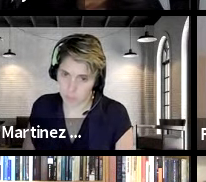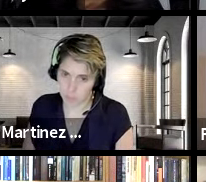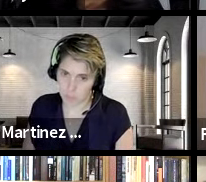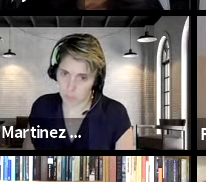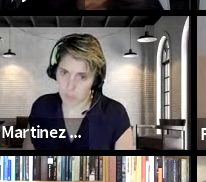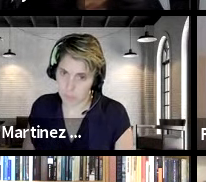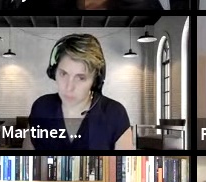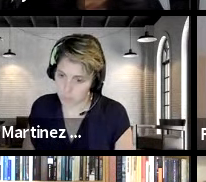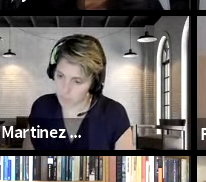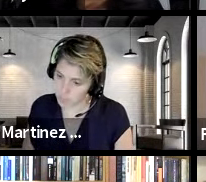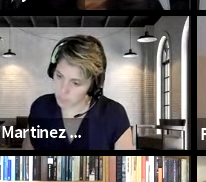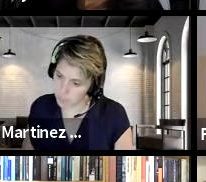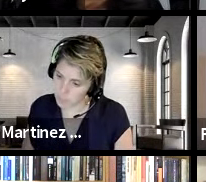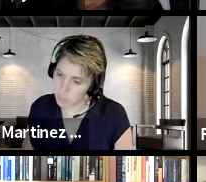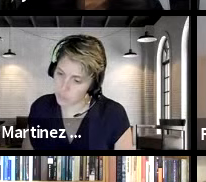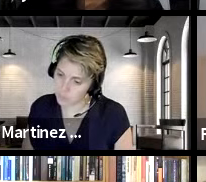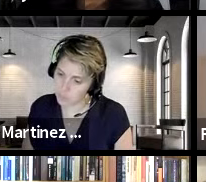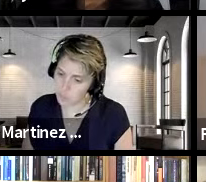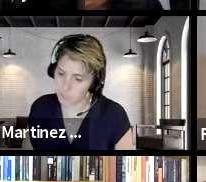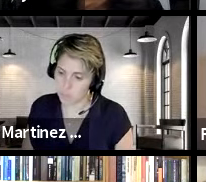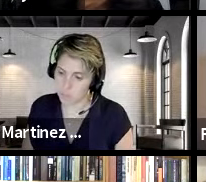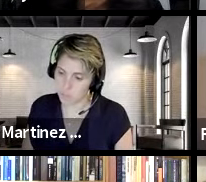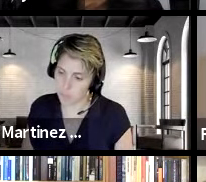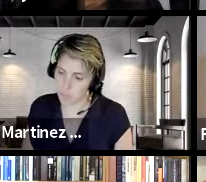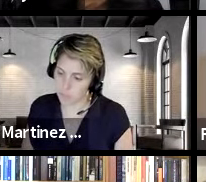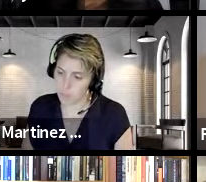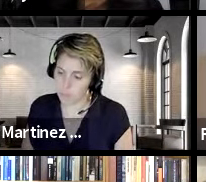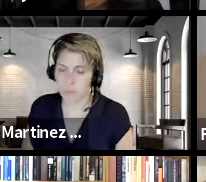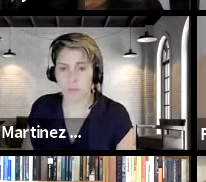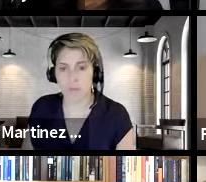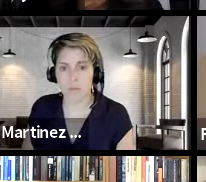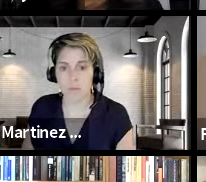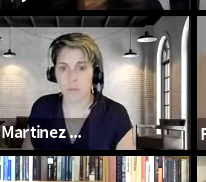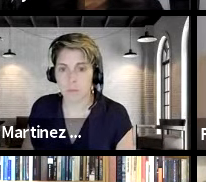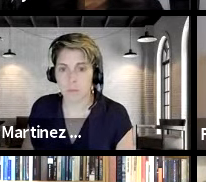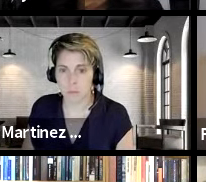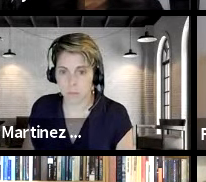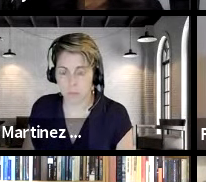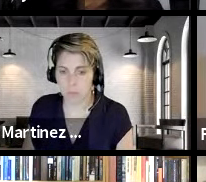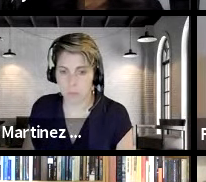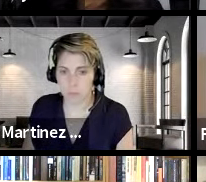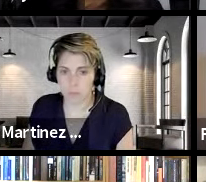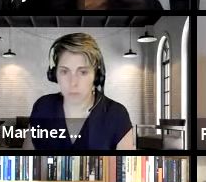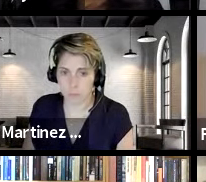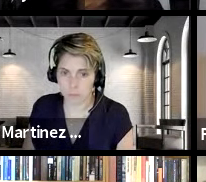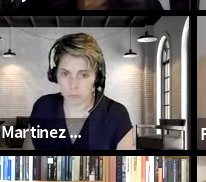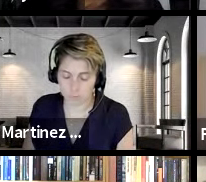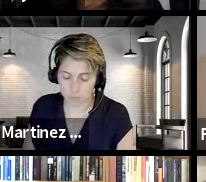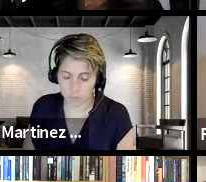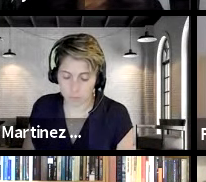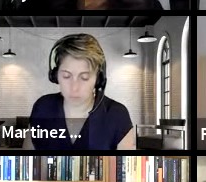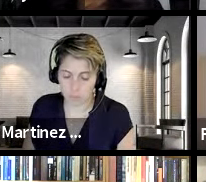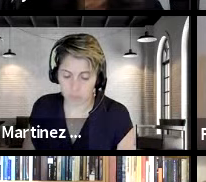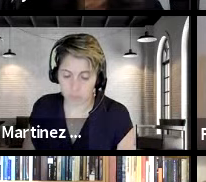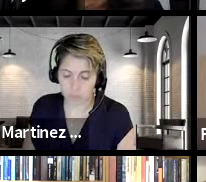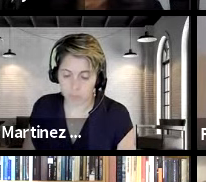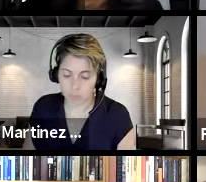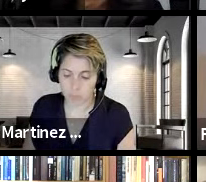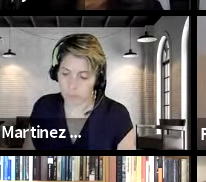in person and who's teaching remotely. And so they're able to kind of sort by occupational risk. And so